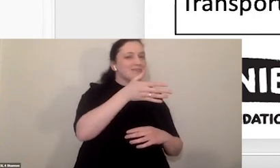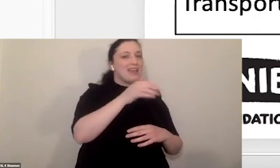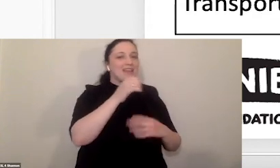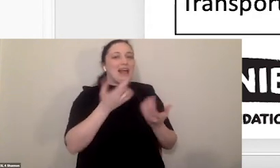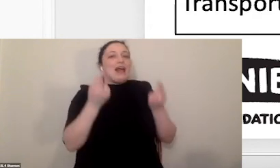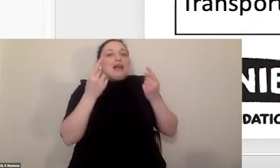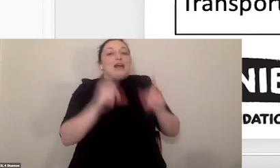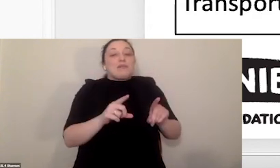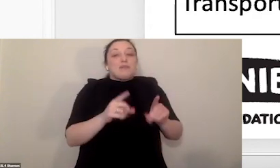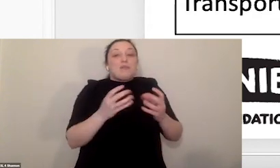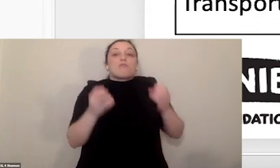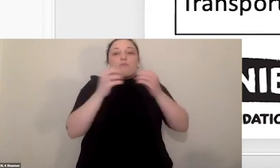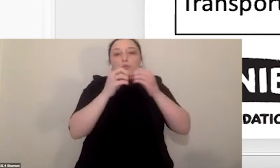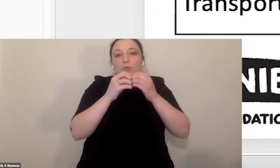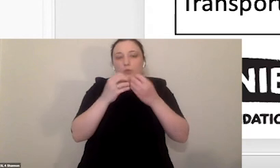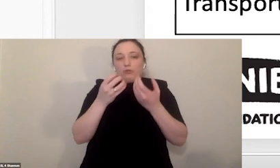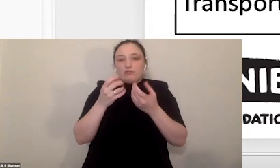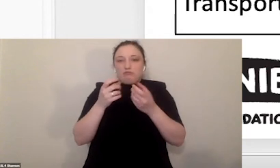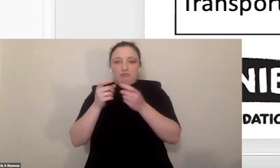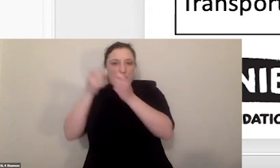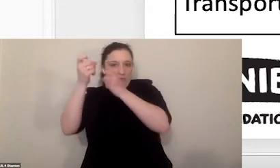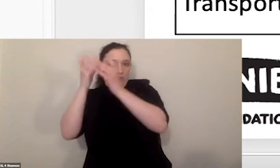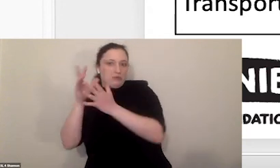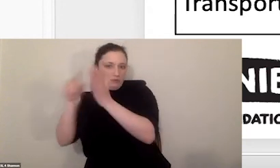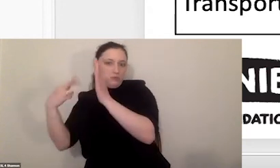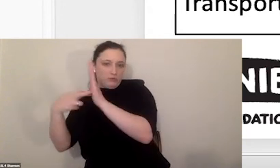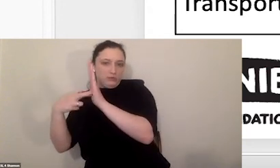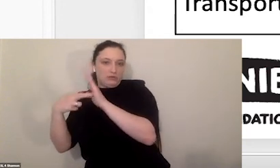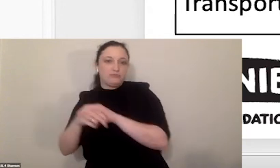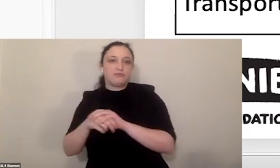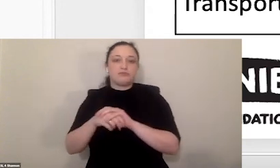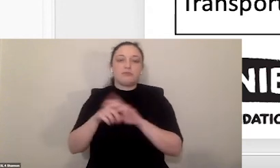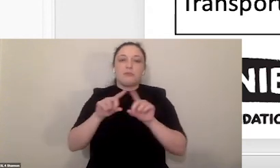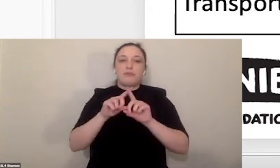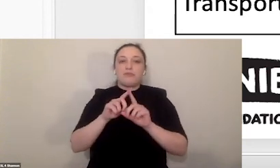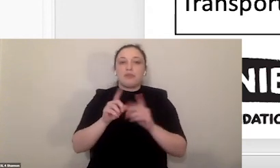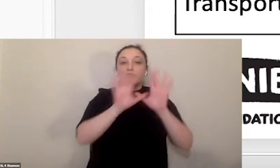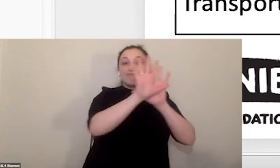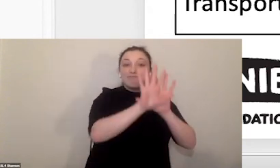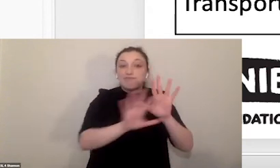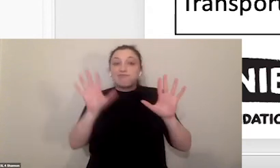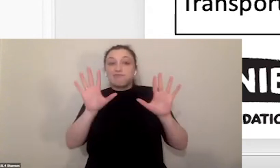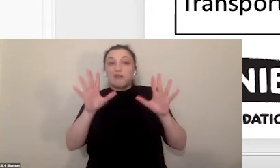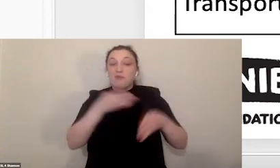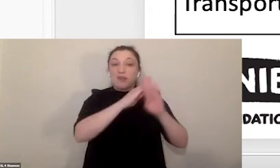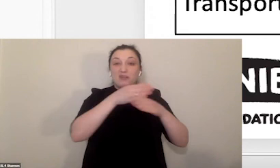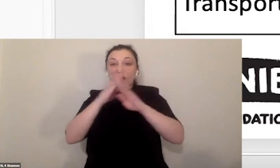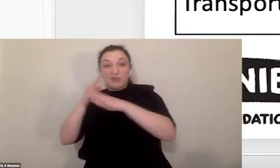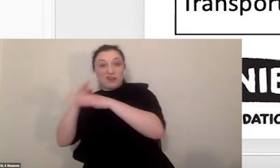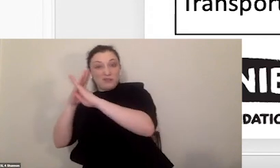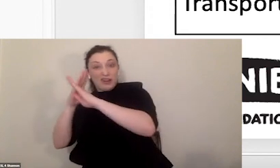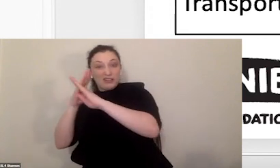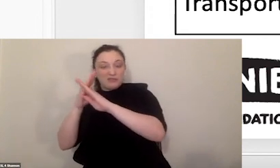also face significant barriers to promotion across the board. Technology barriers, workplace accessibility barriers, safety and emergency preparedness